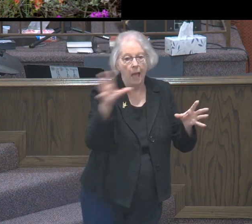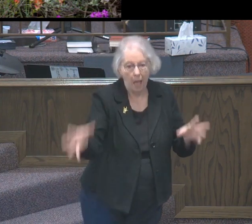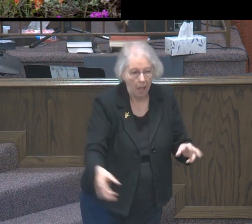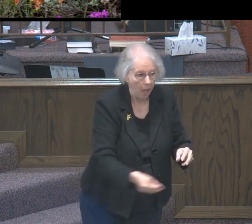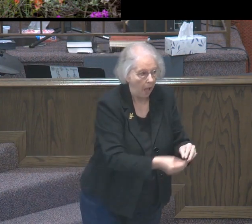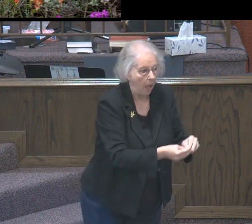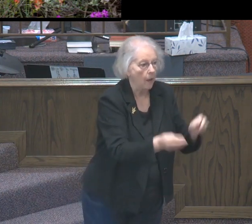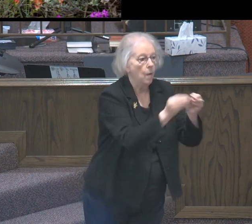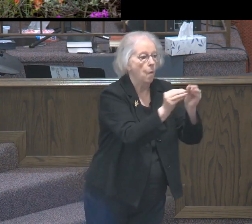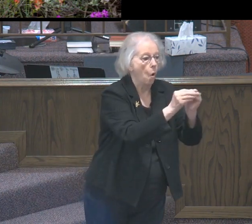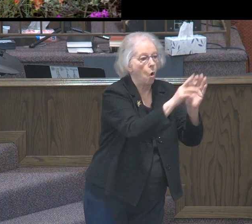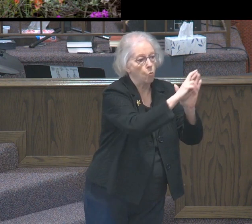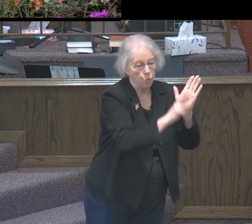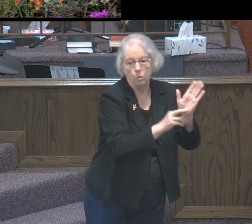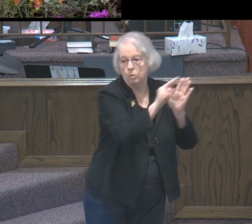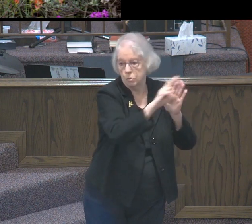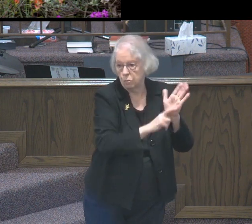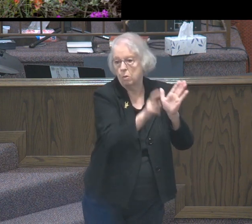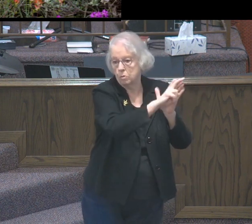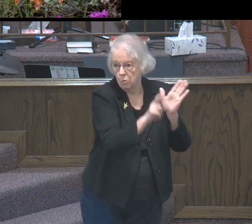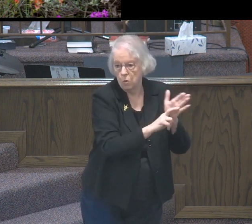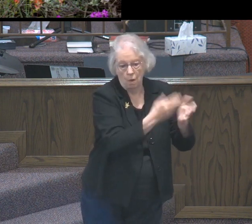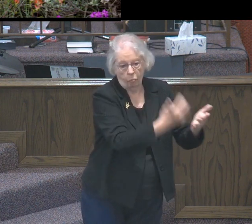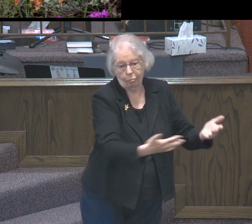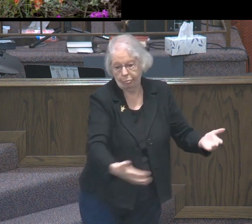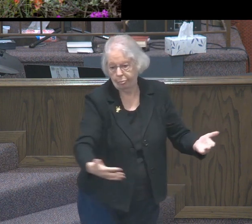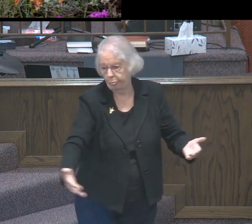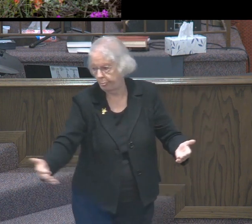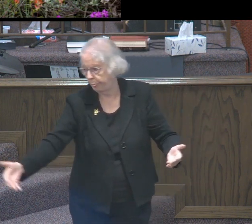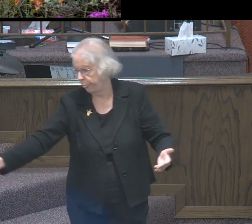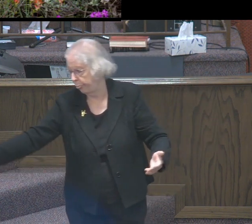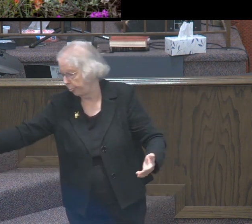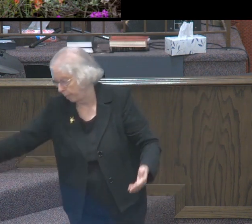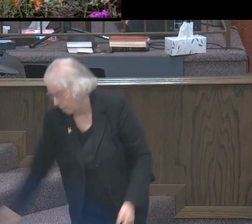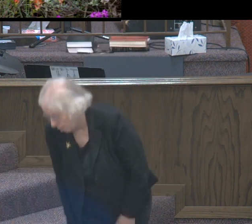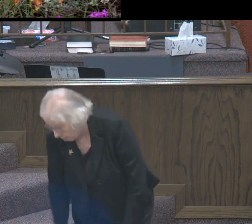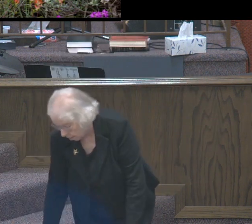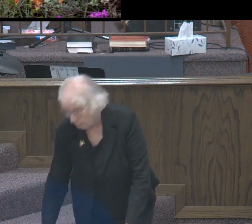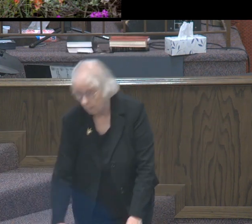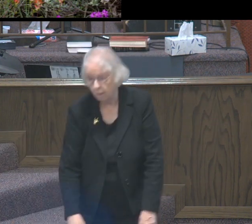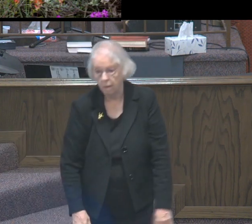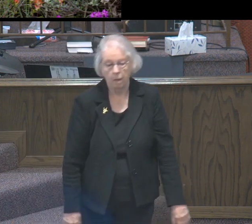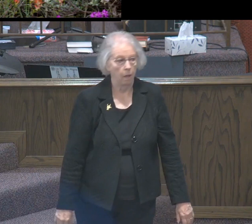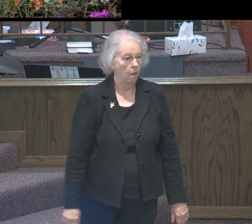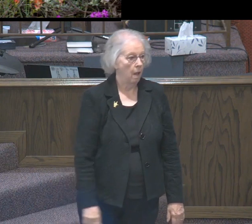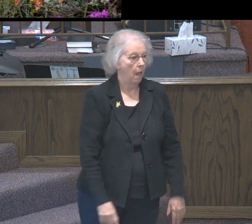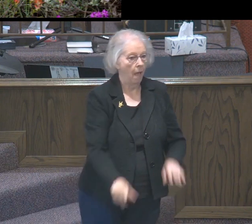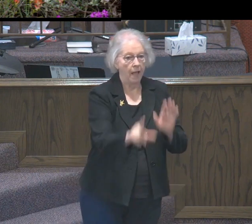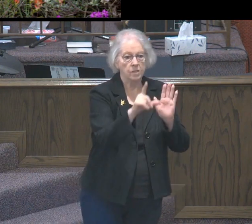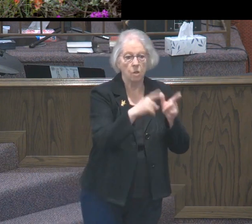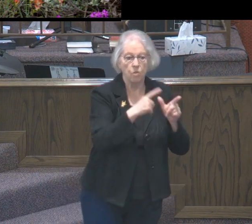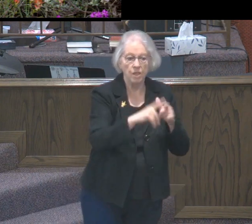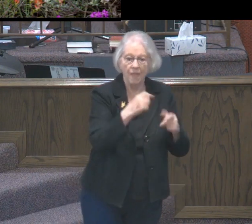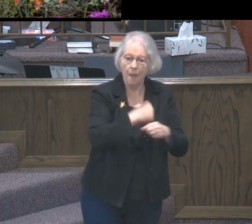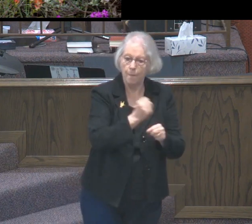And so I'm not saying the law is not to be listened to, heard, understood,